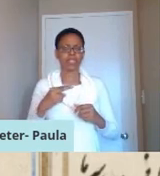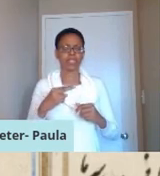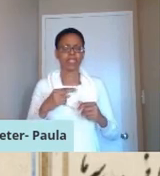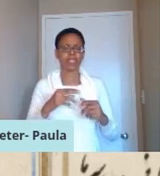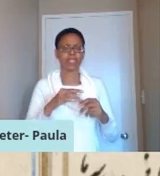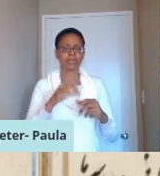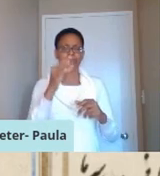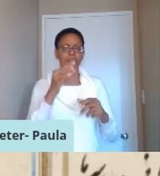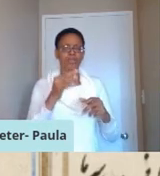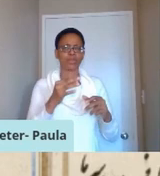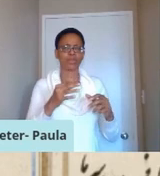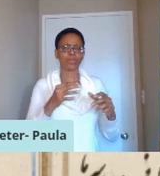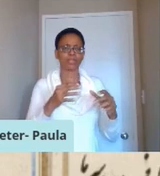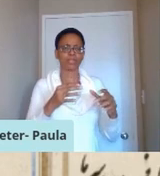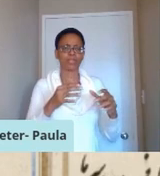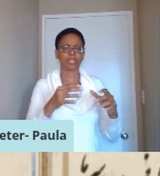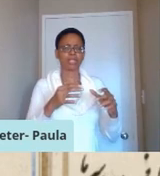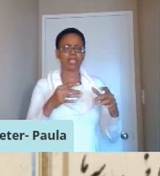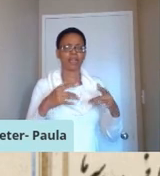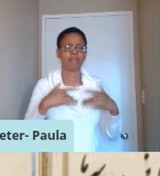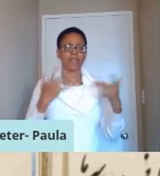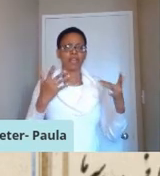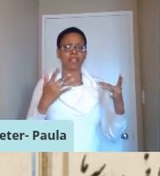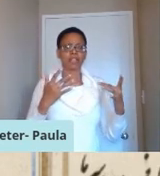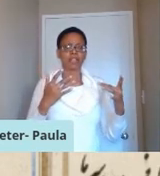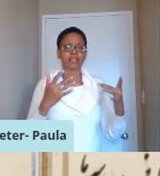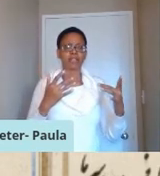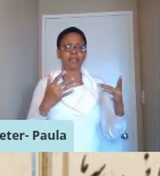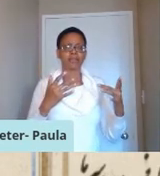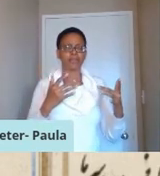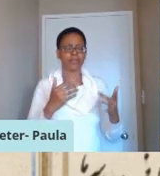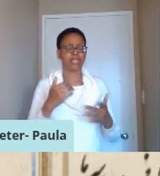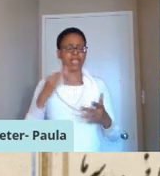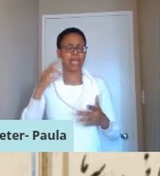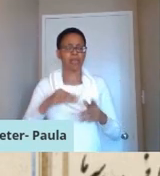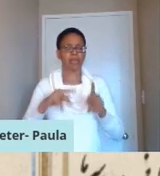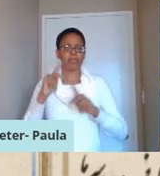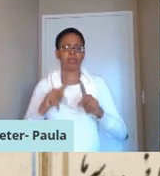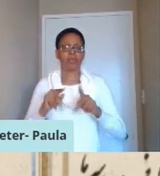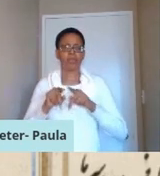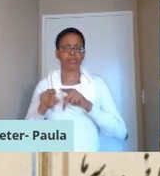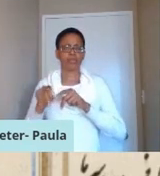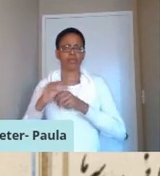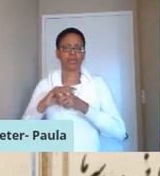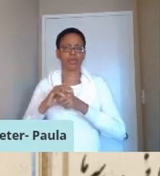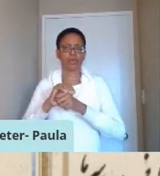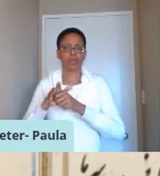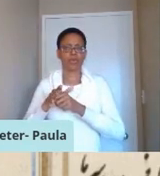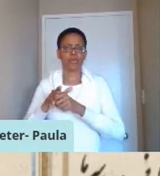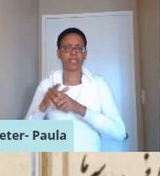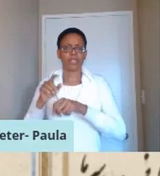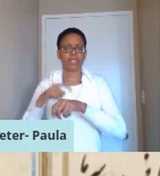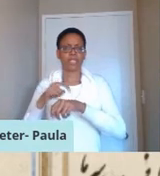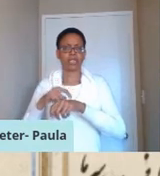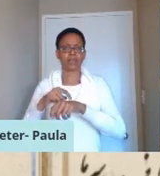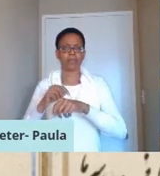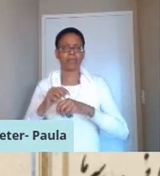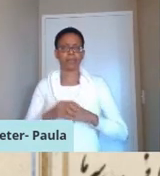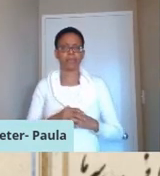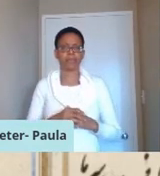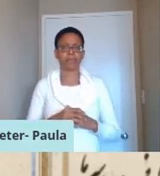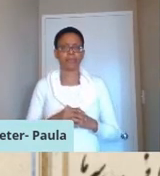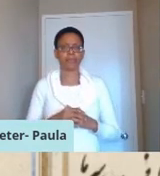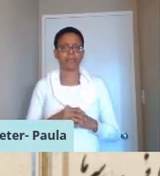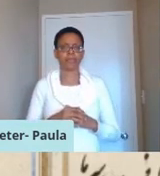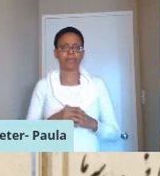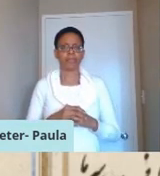bring relief and healing in the midst of COVID-19? And do participants of these